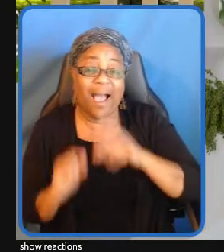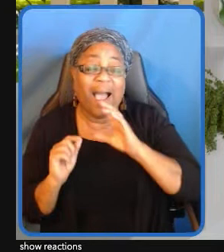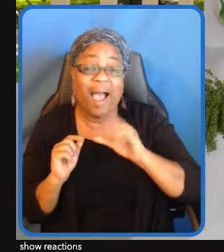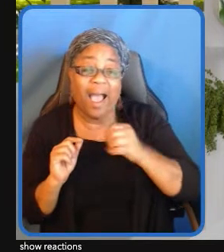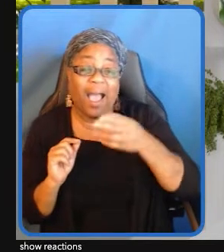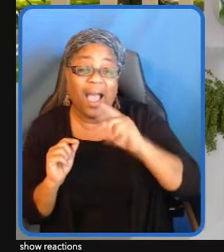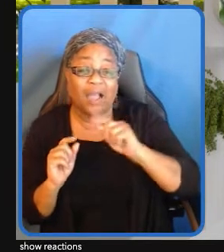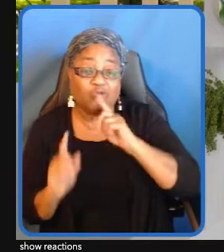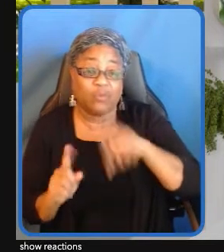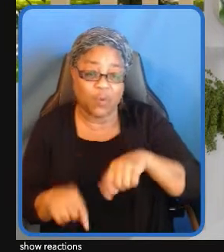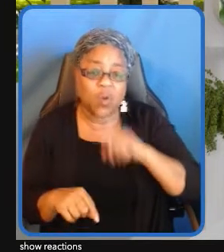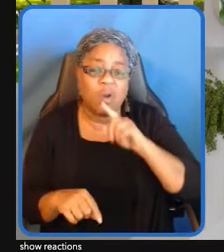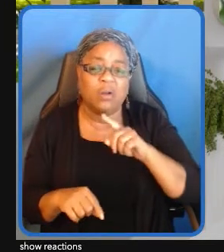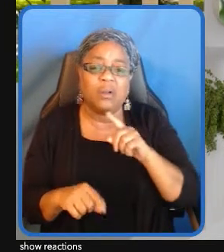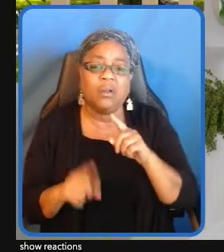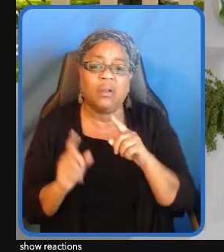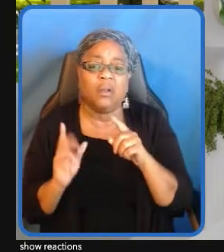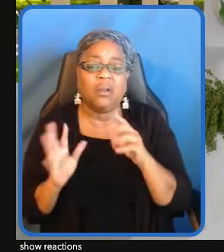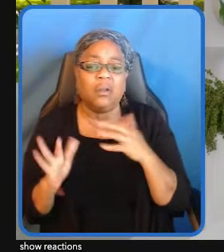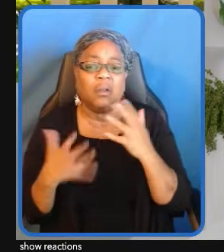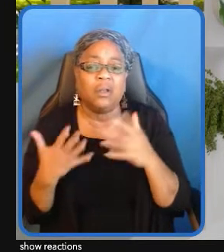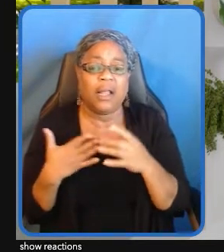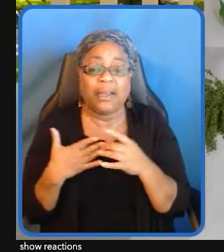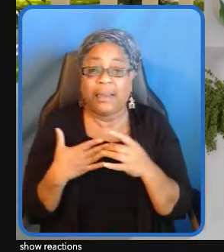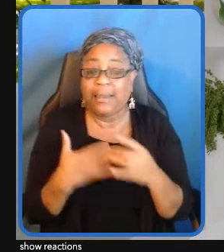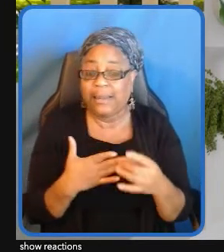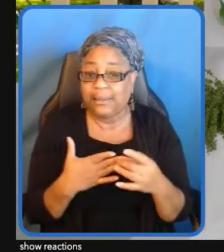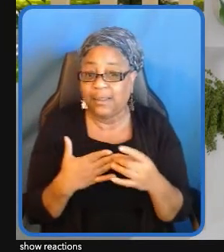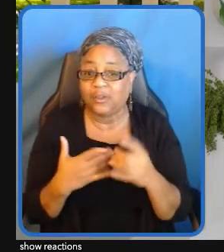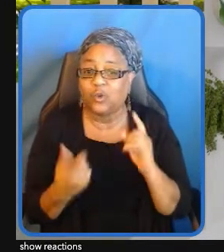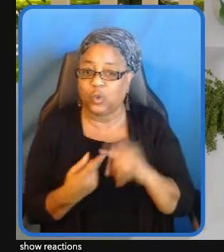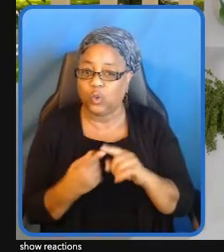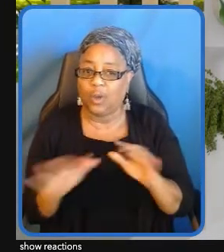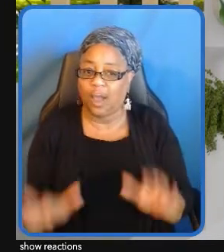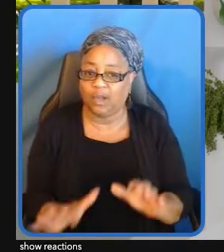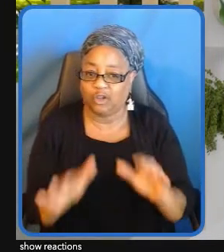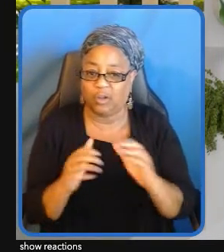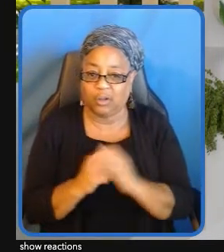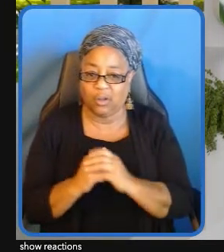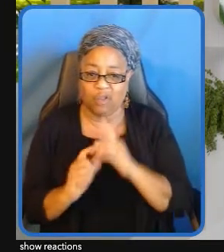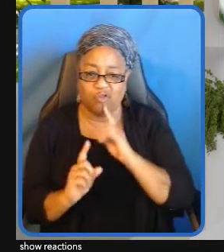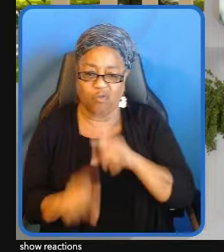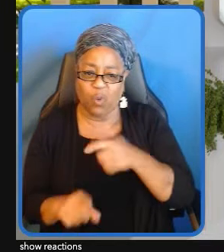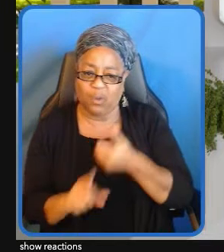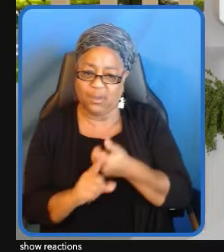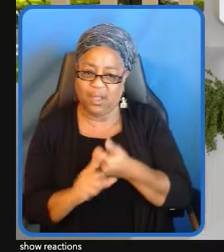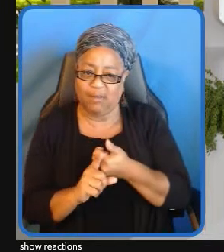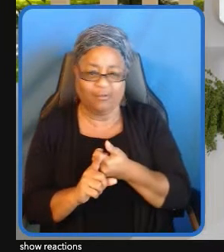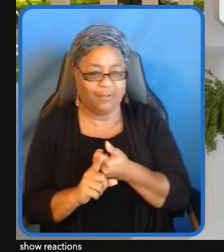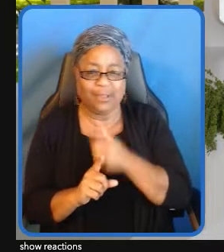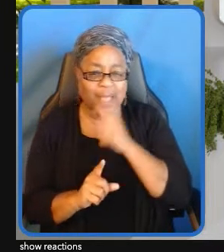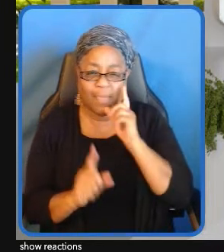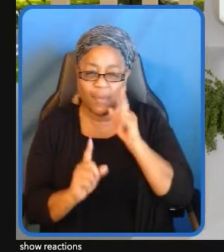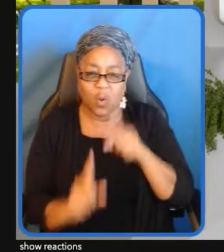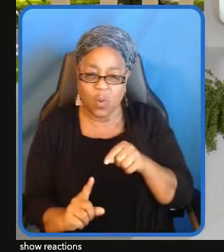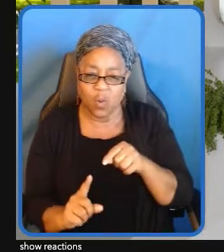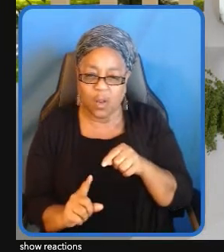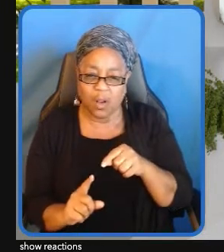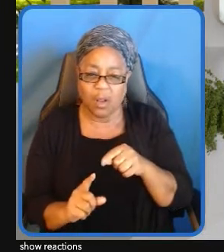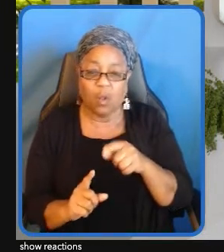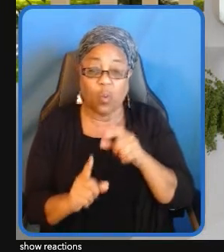Because although this report did honestly take over a year to write, the report itself isn't the point. Words aren't the